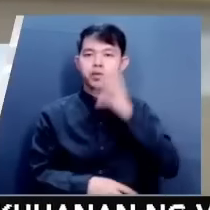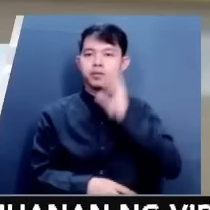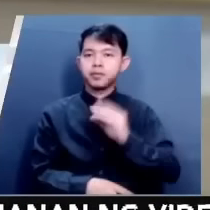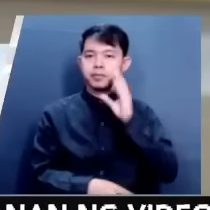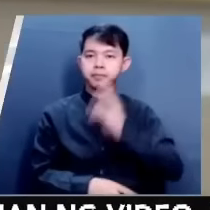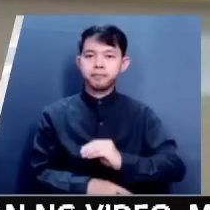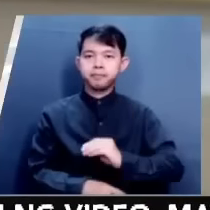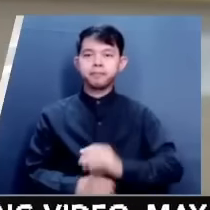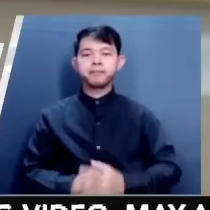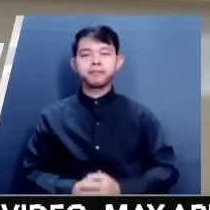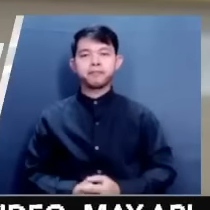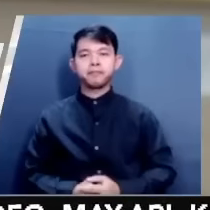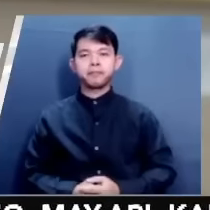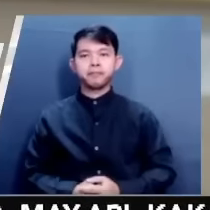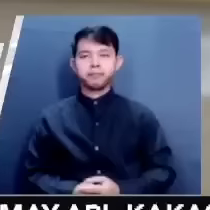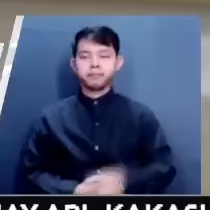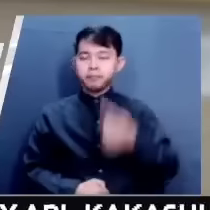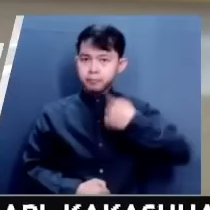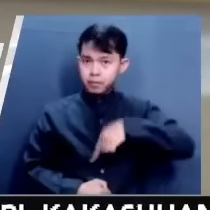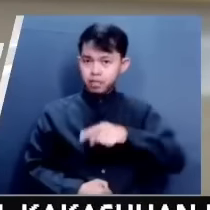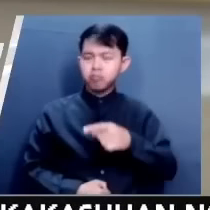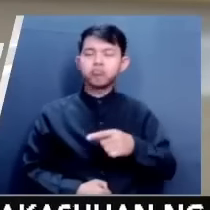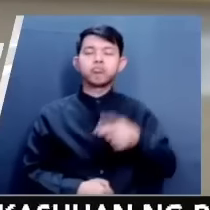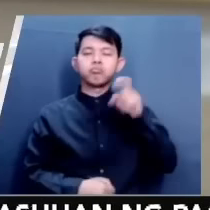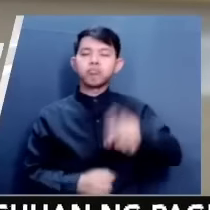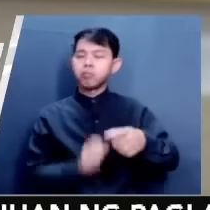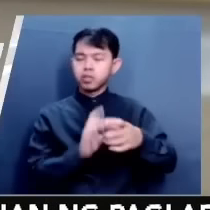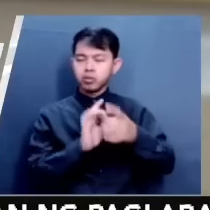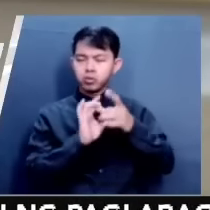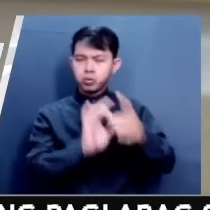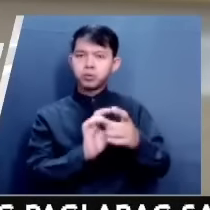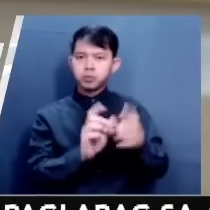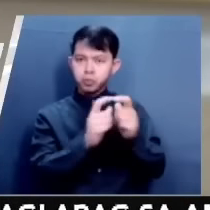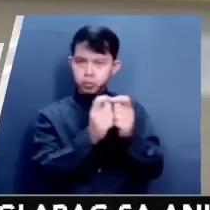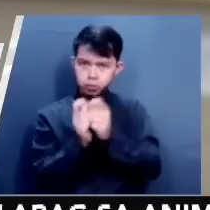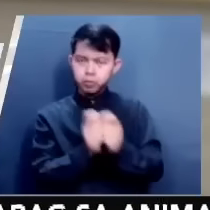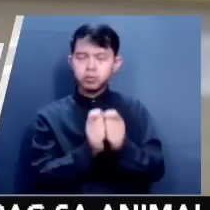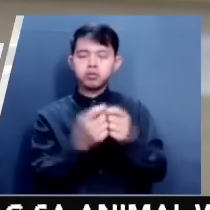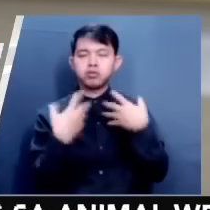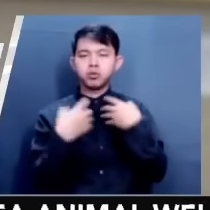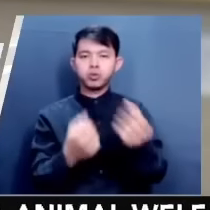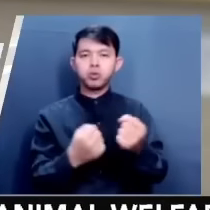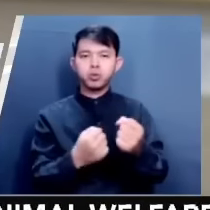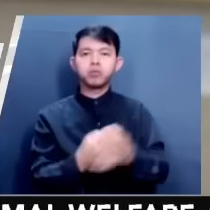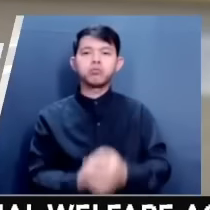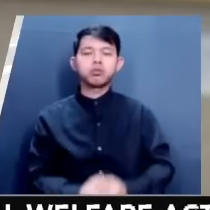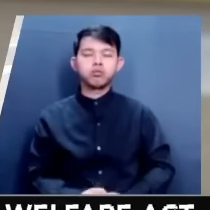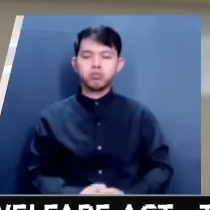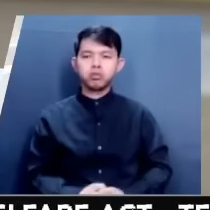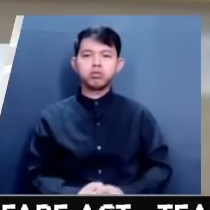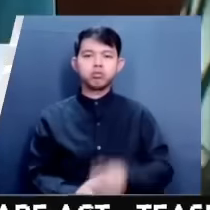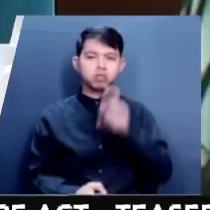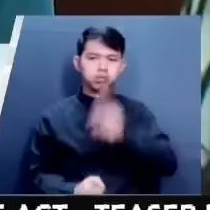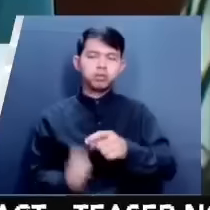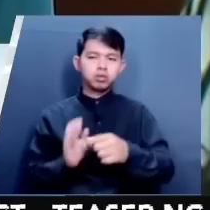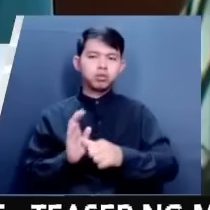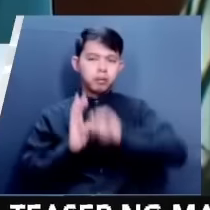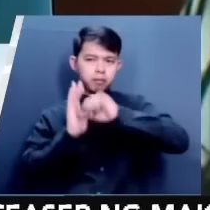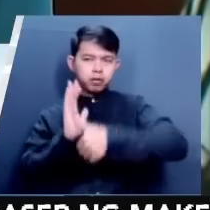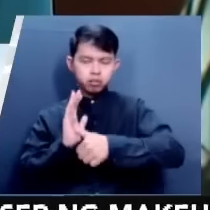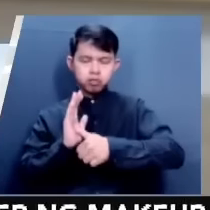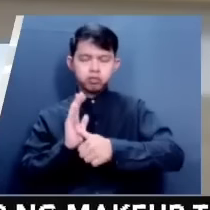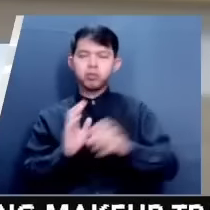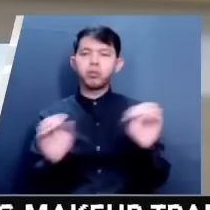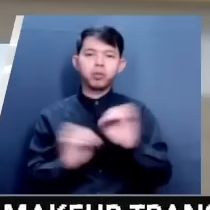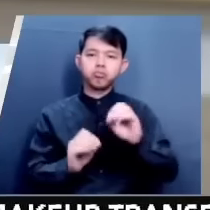to be together with very strong and clean position that nobody can occupy your territory. Nobody. We need